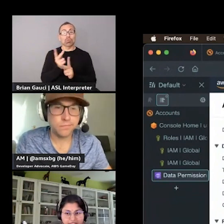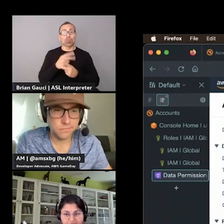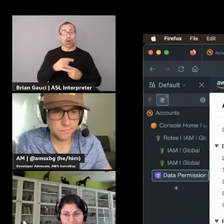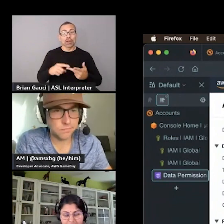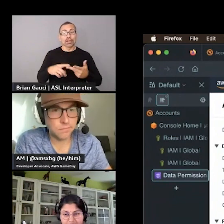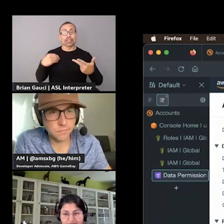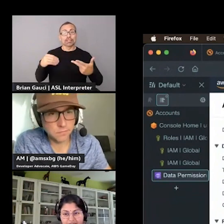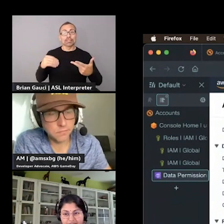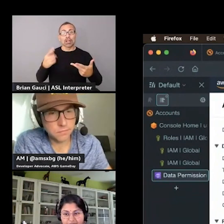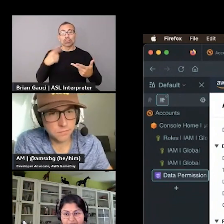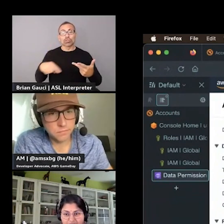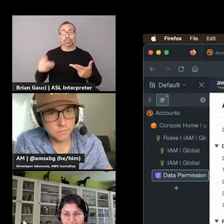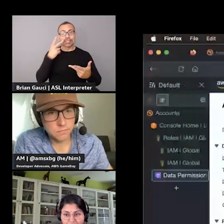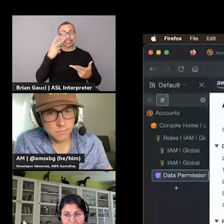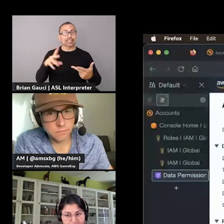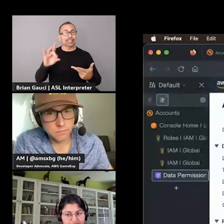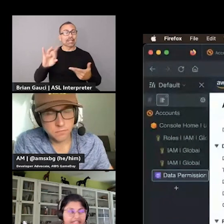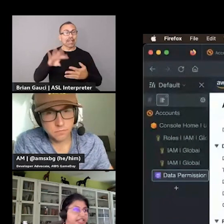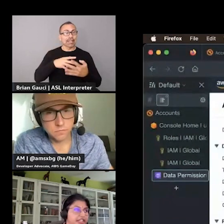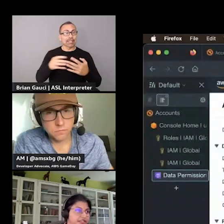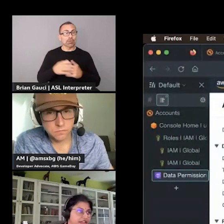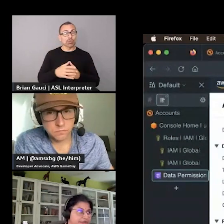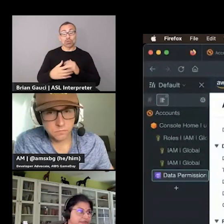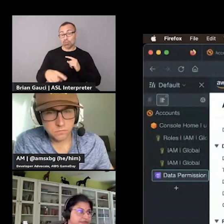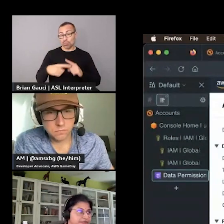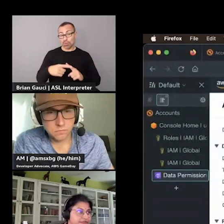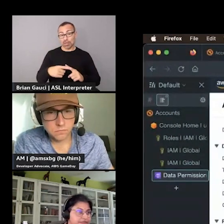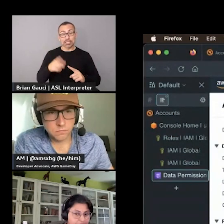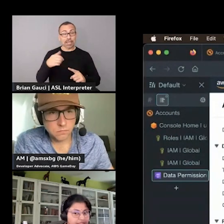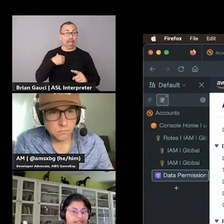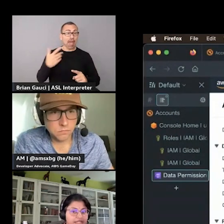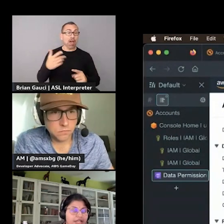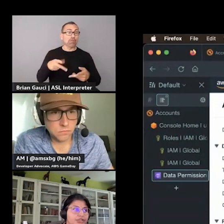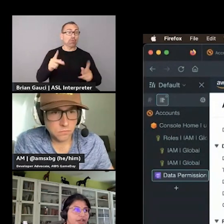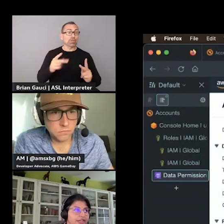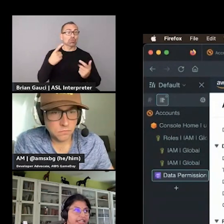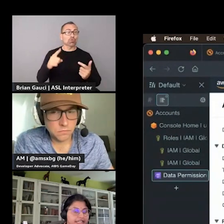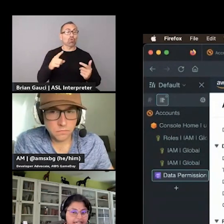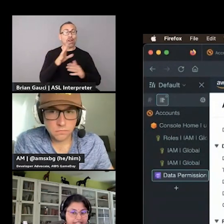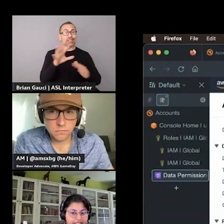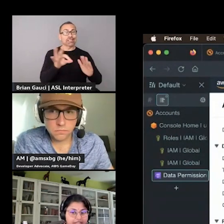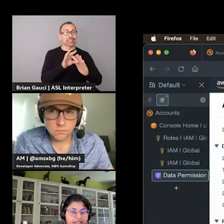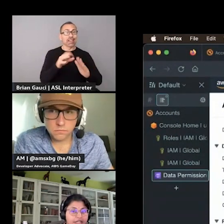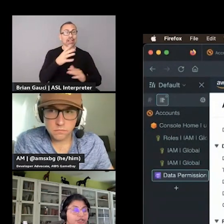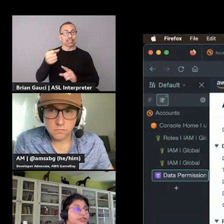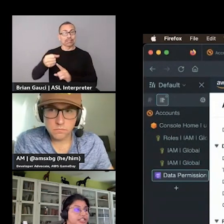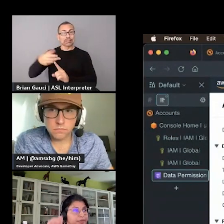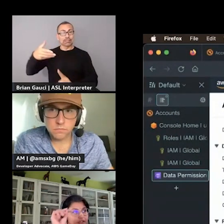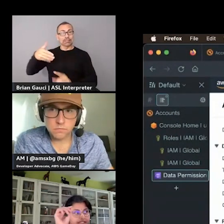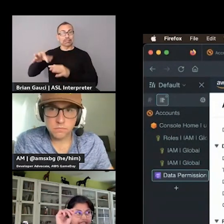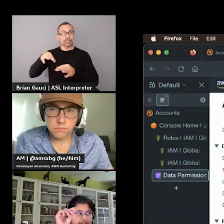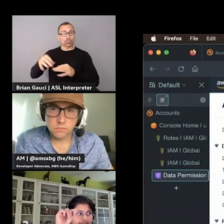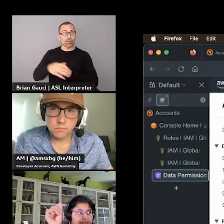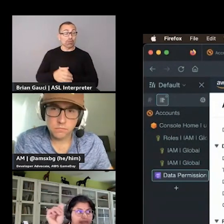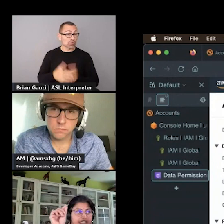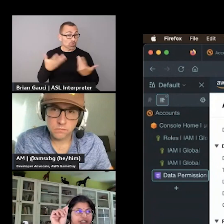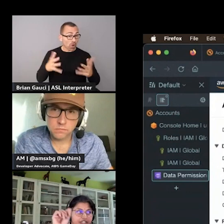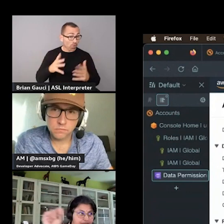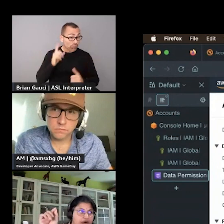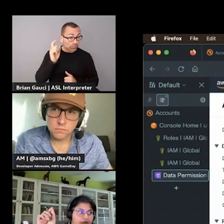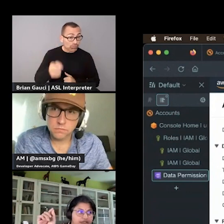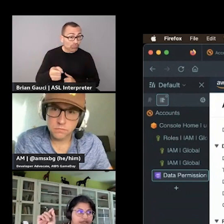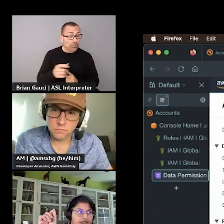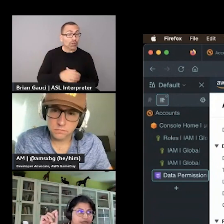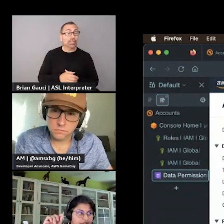out of the 8 tables. And I have granted permission, select, and describe. Okay. So I already granted it. So just because I enabled